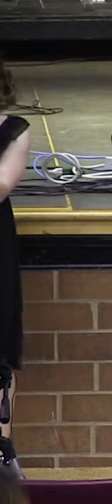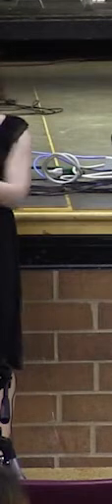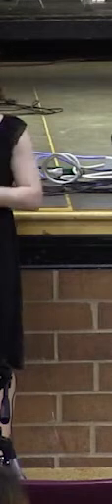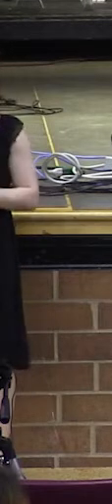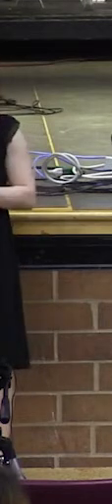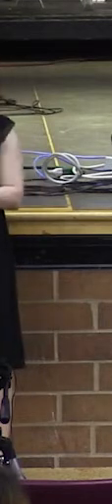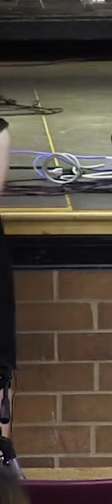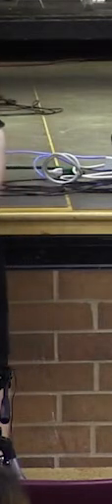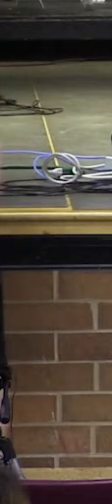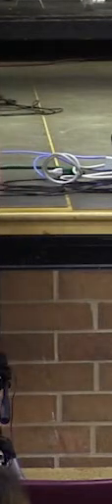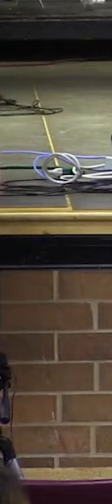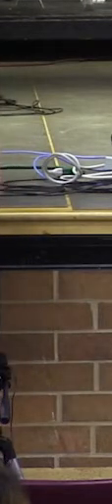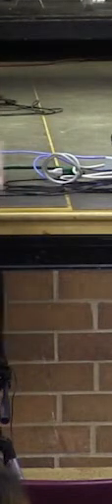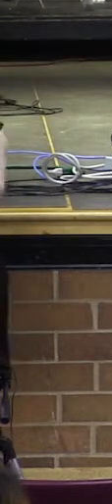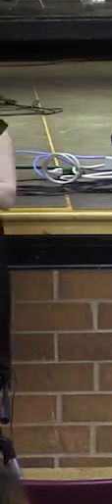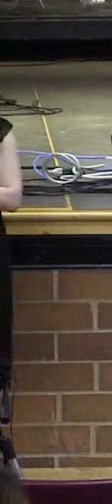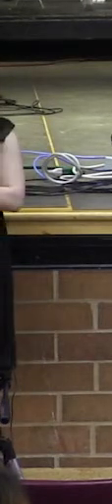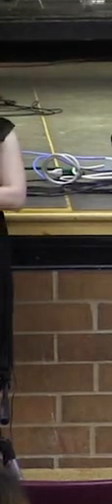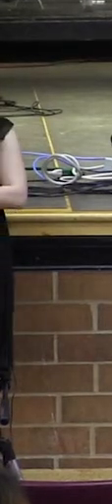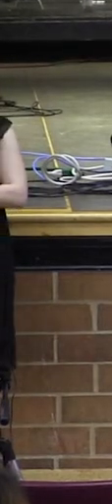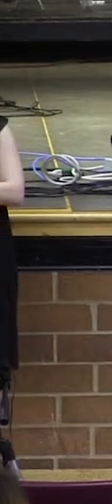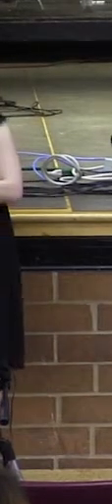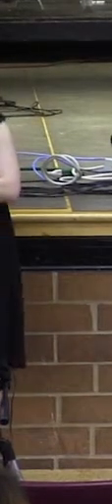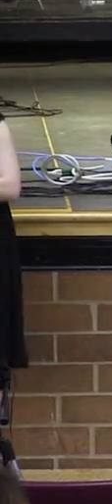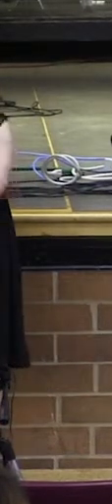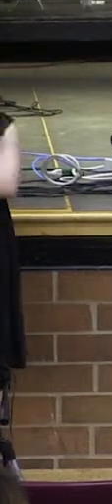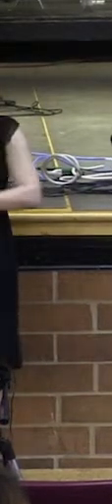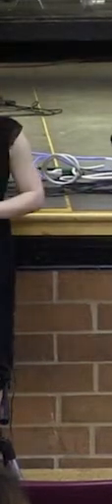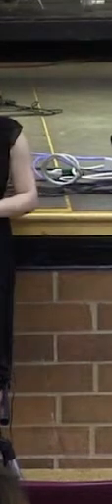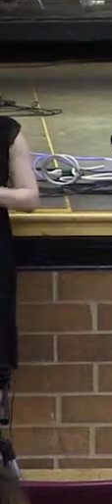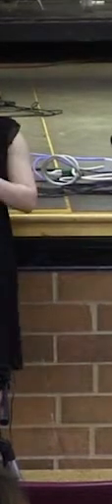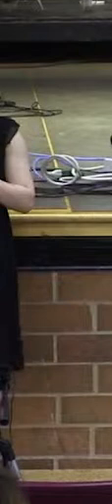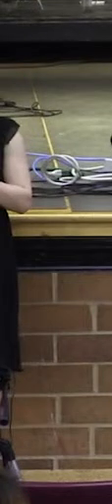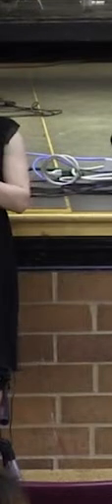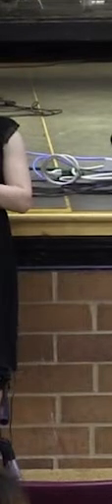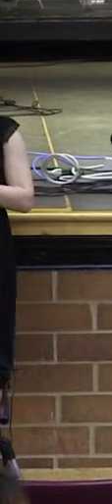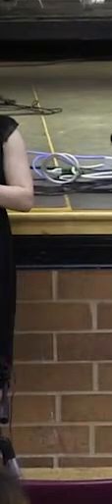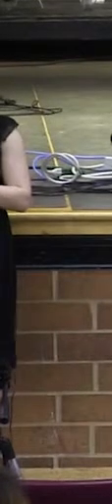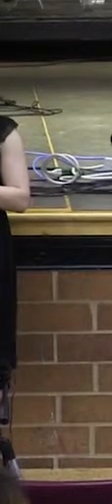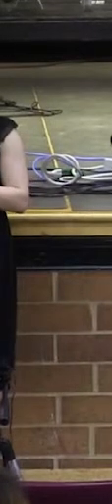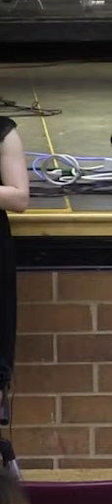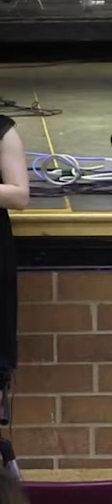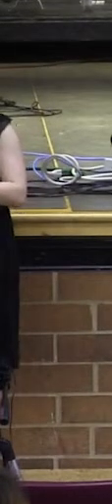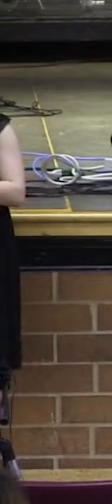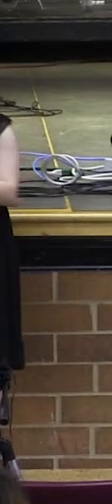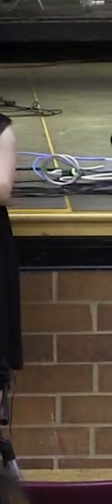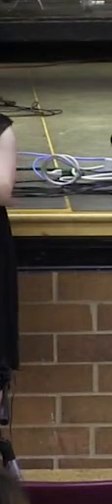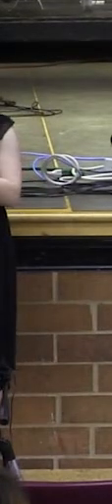about Jezebel because bringing sin into the church and idolatry and sexual sexual